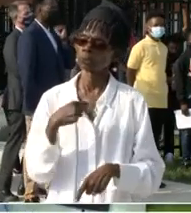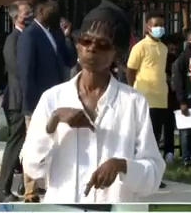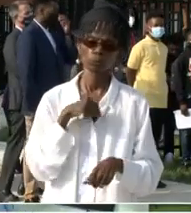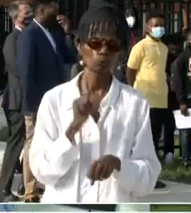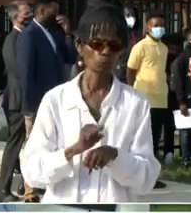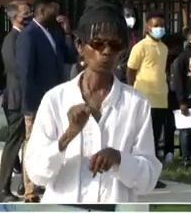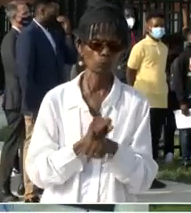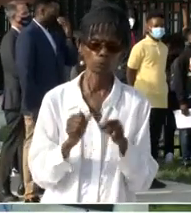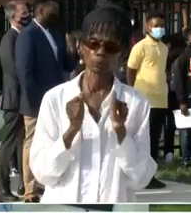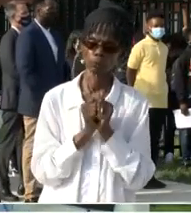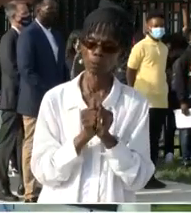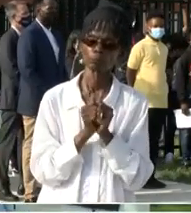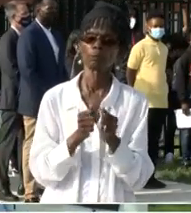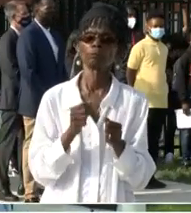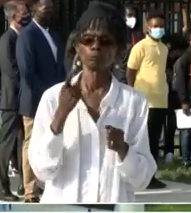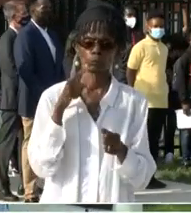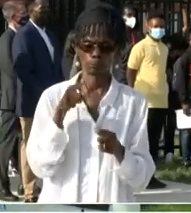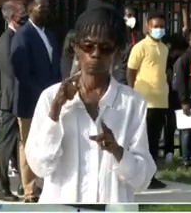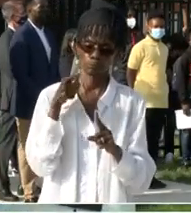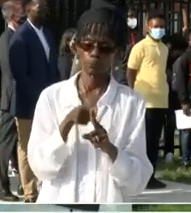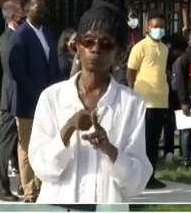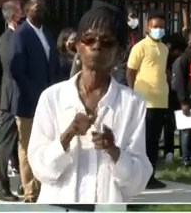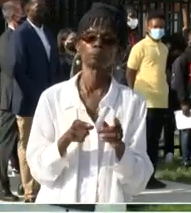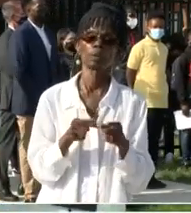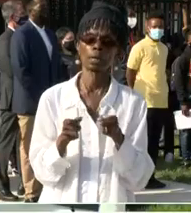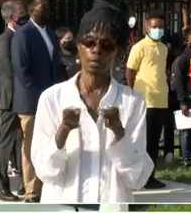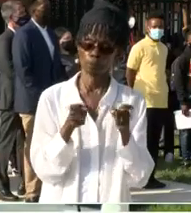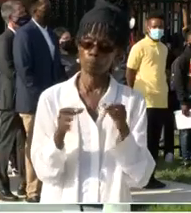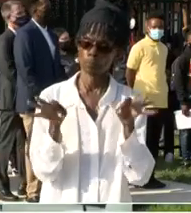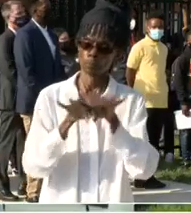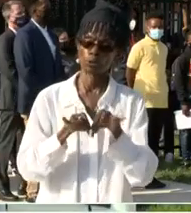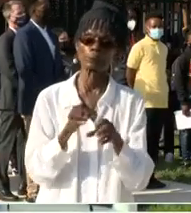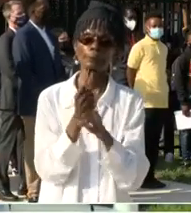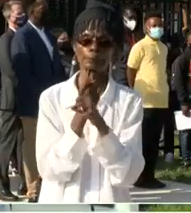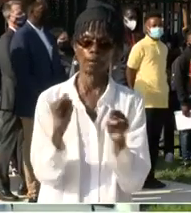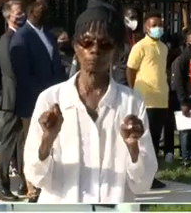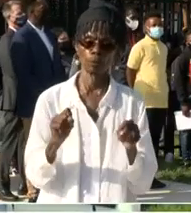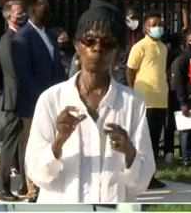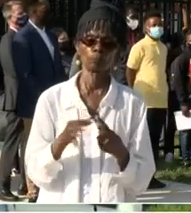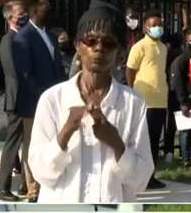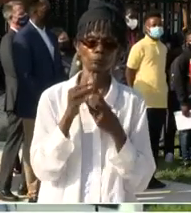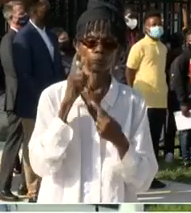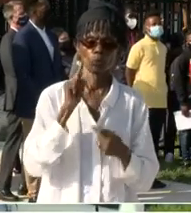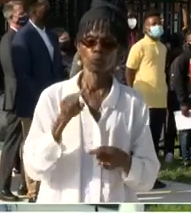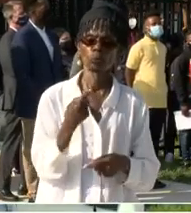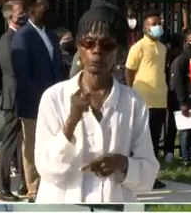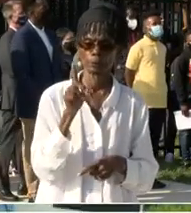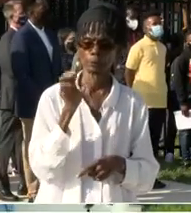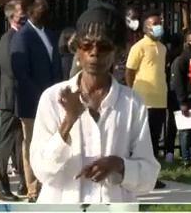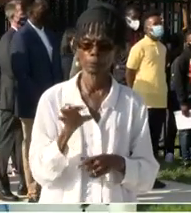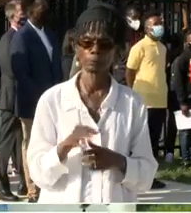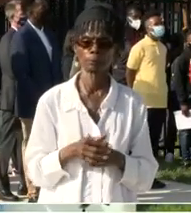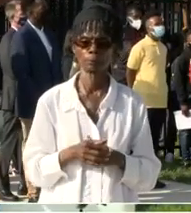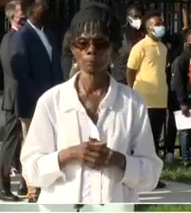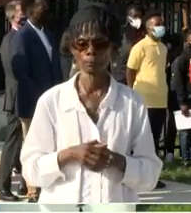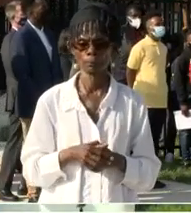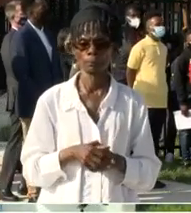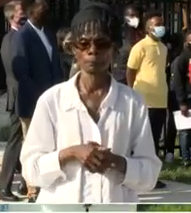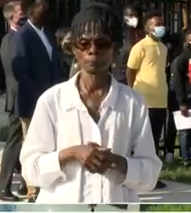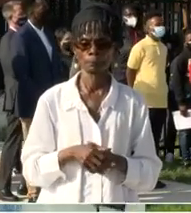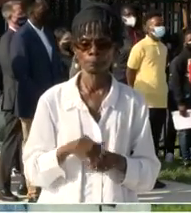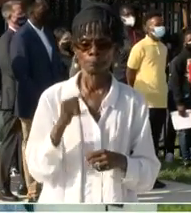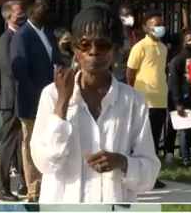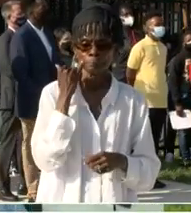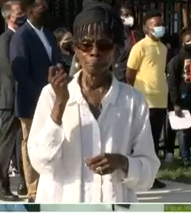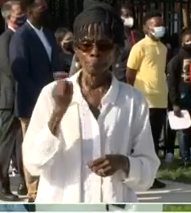those strategies are unique to DC. Which I think sets us apart from other districts. When we need to go virtual, we have